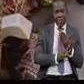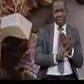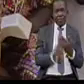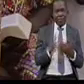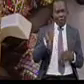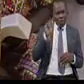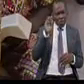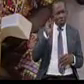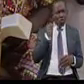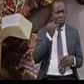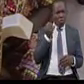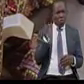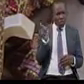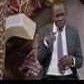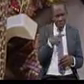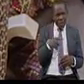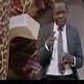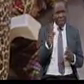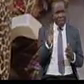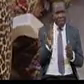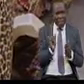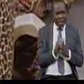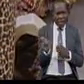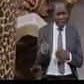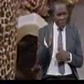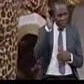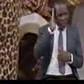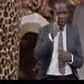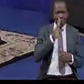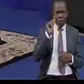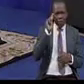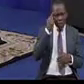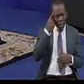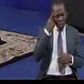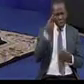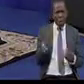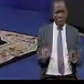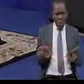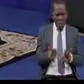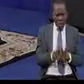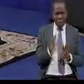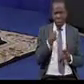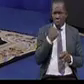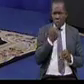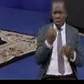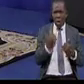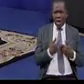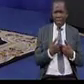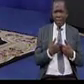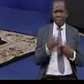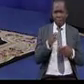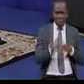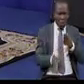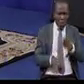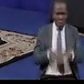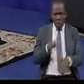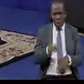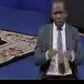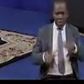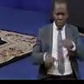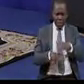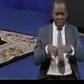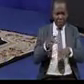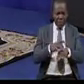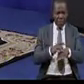he be thought worthy who has trodden underfoot the Son of God. You